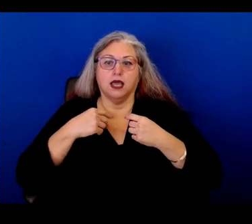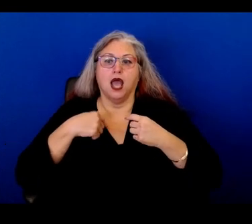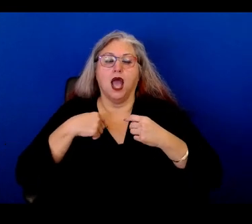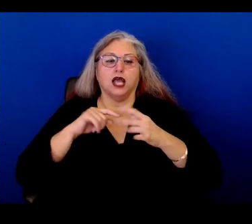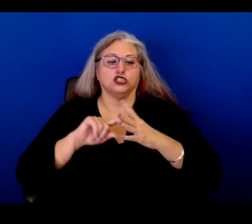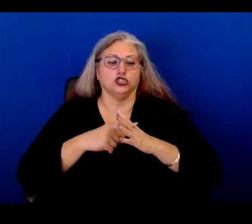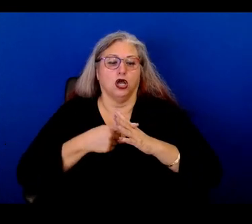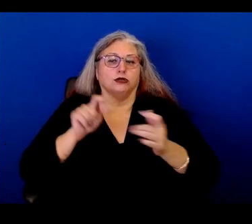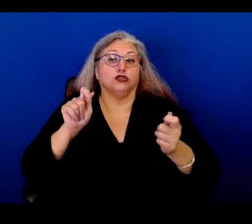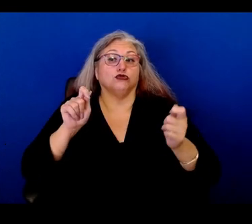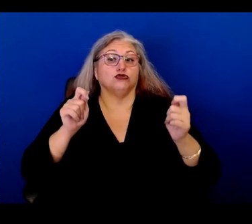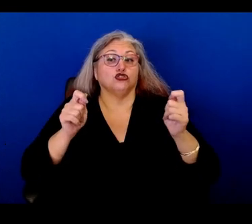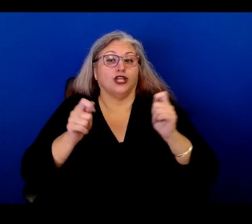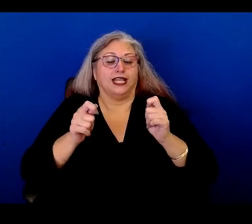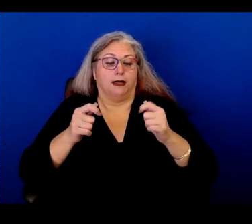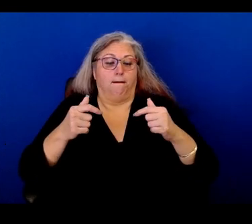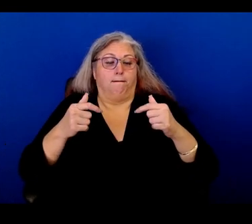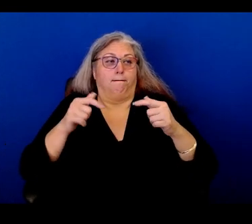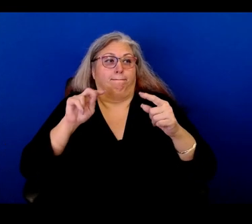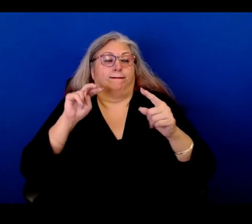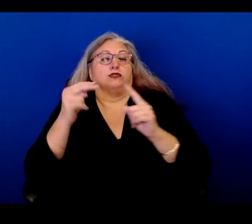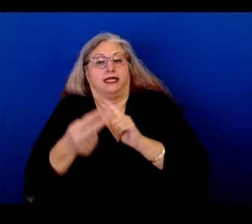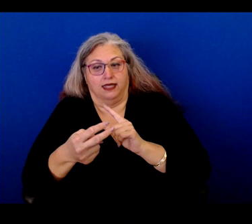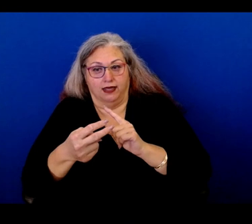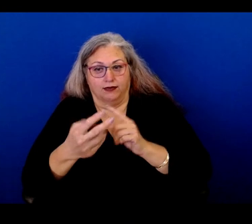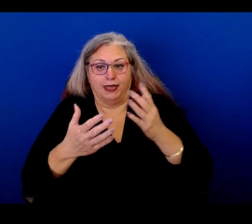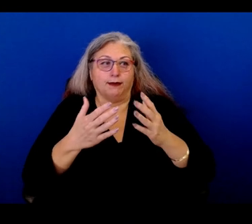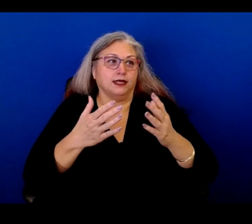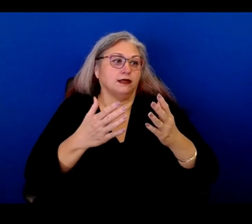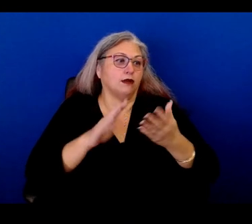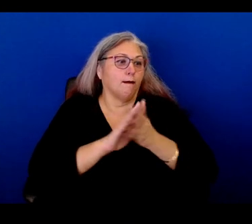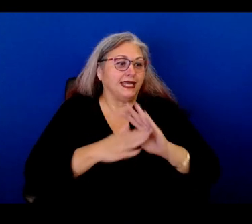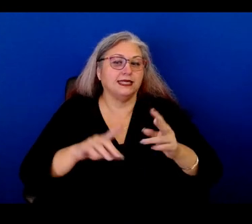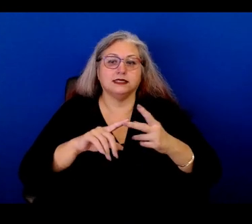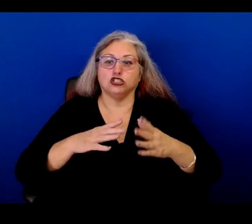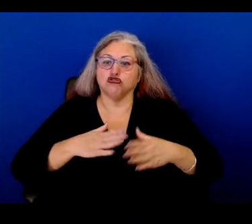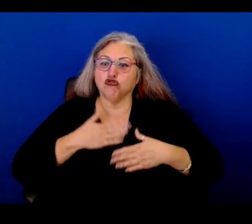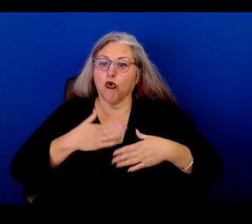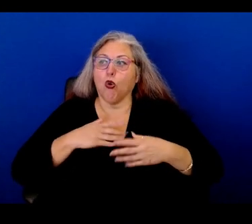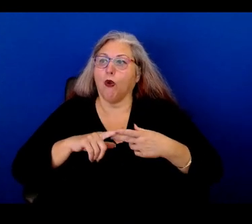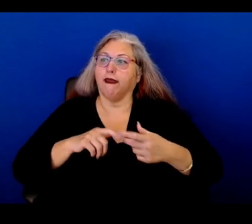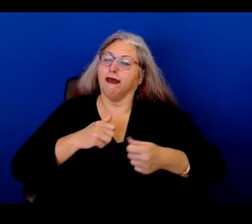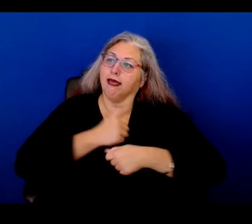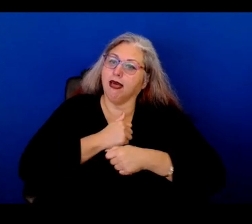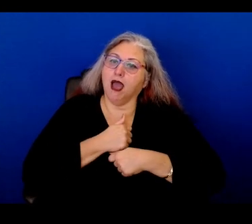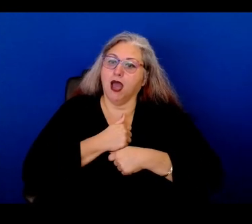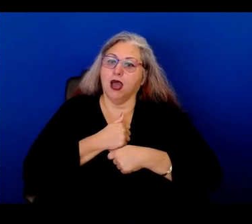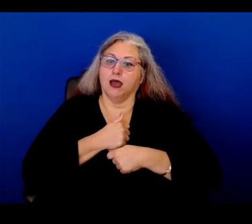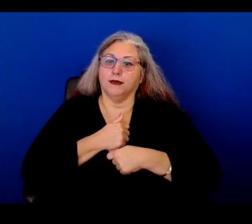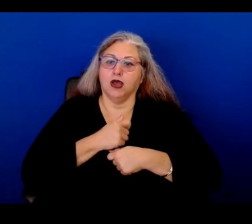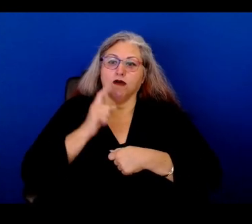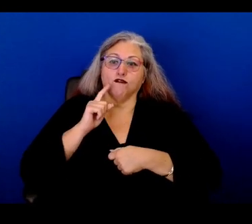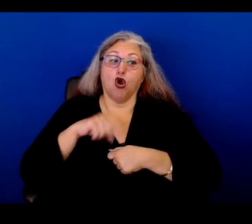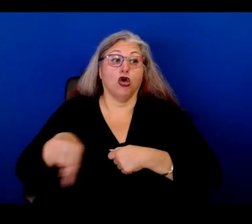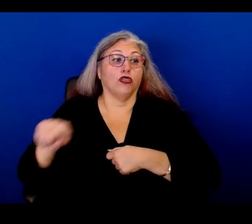to change my perspective on maybe peace and joy and love for the all the ones